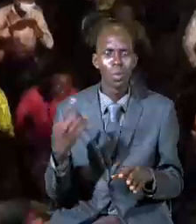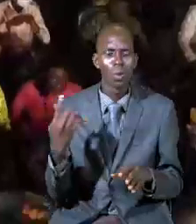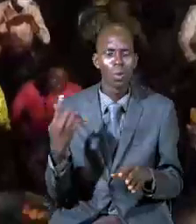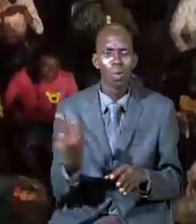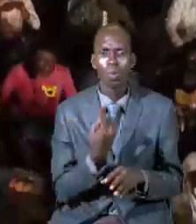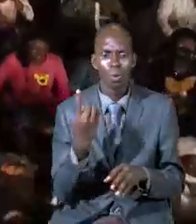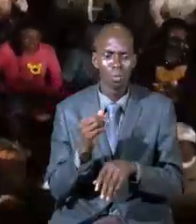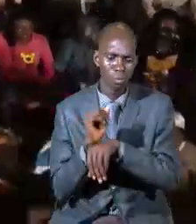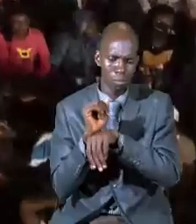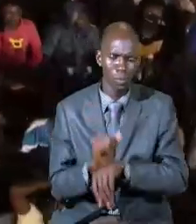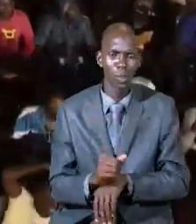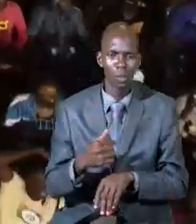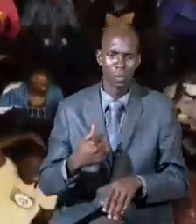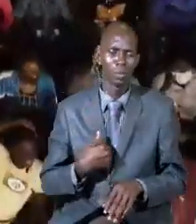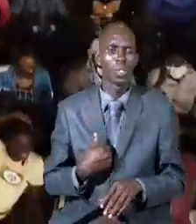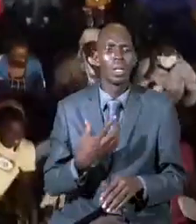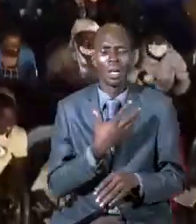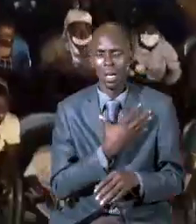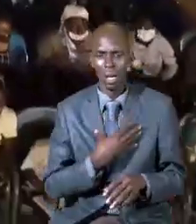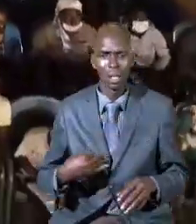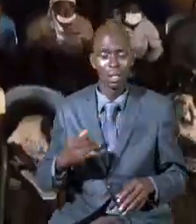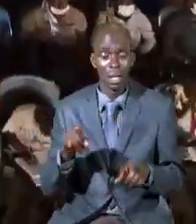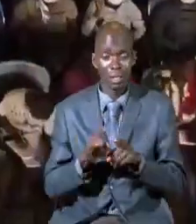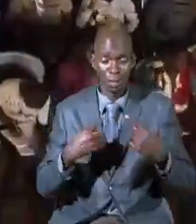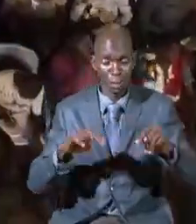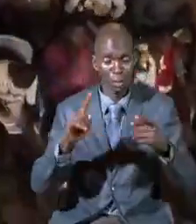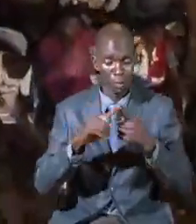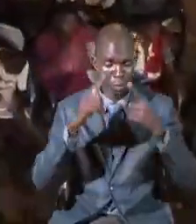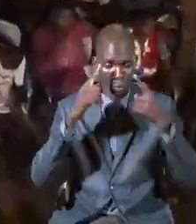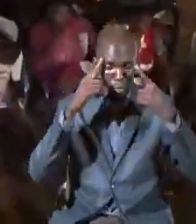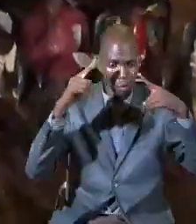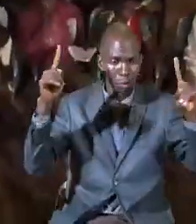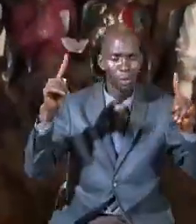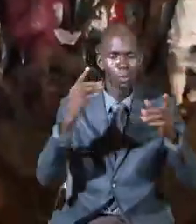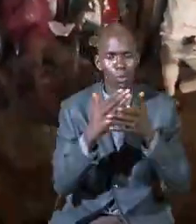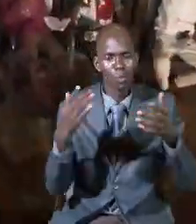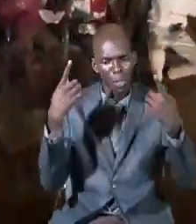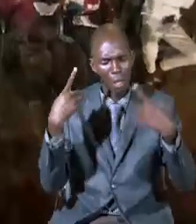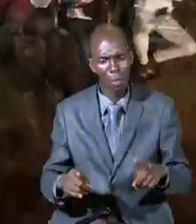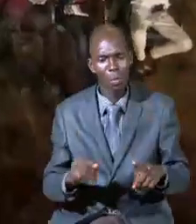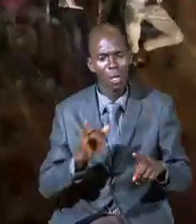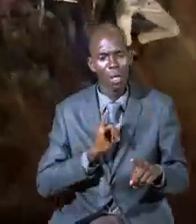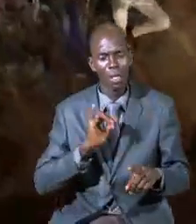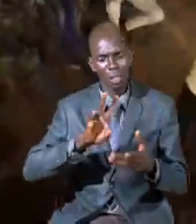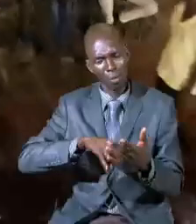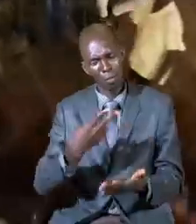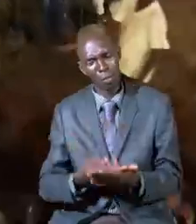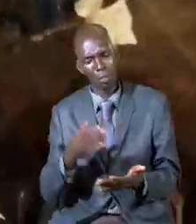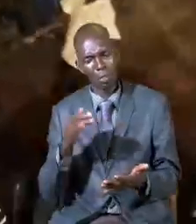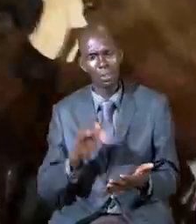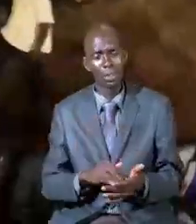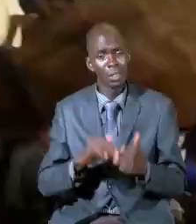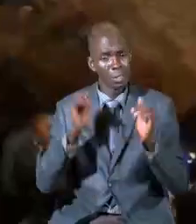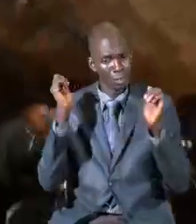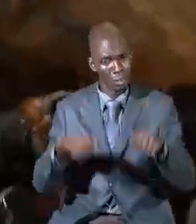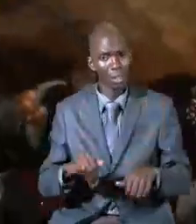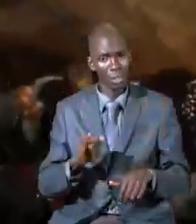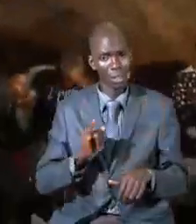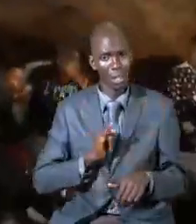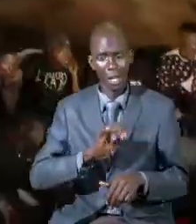like this, something happens, I come back down again. Can I ever be an